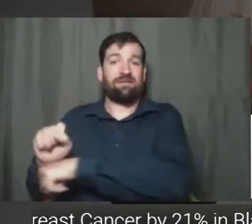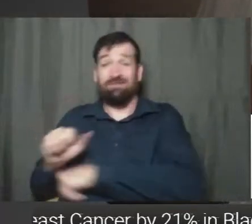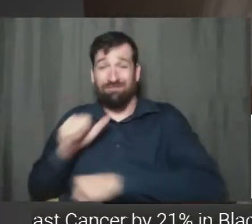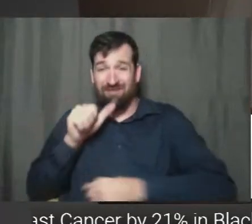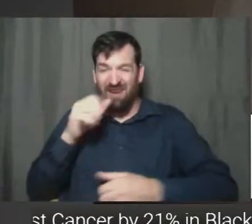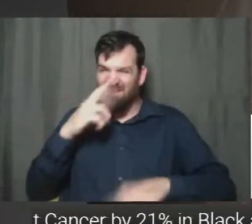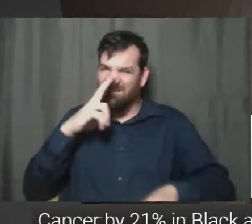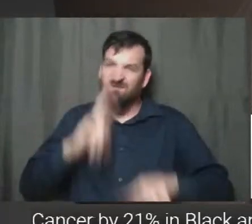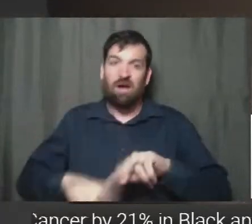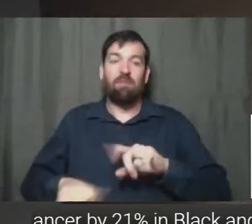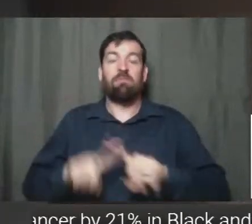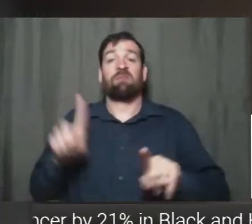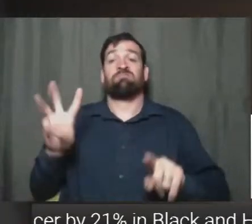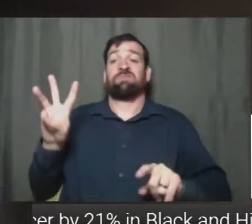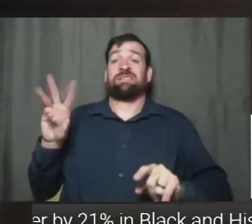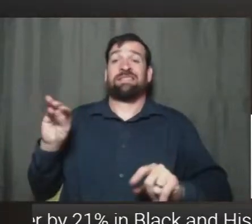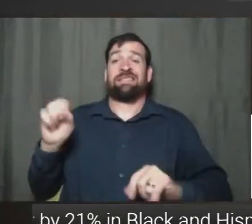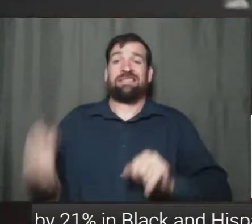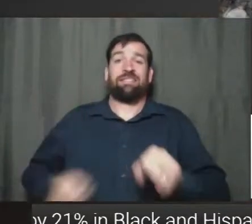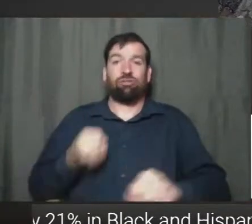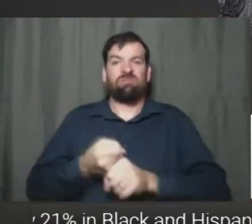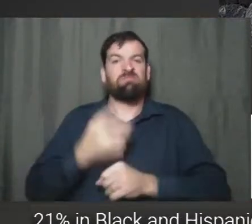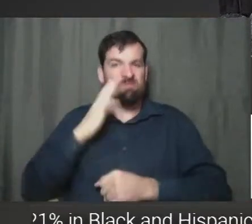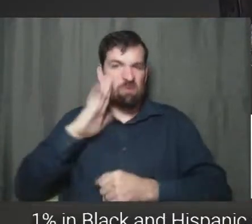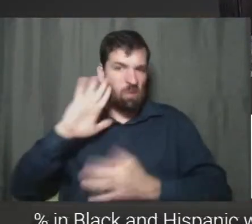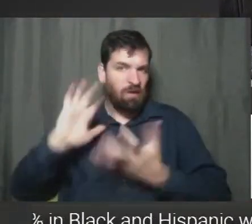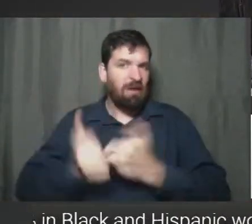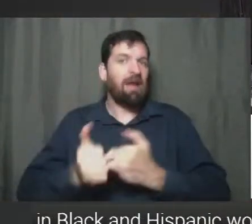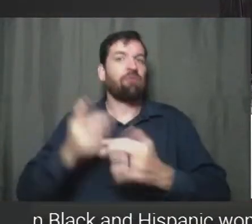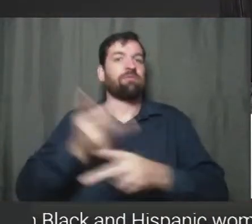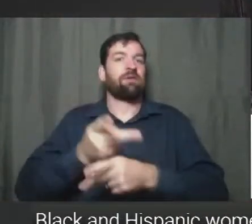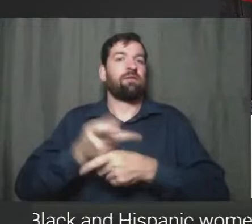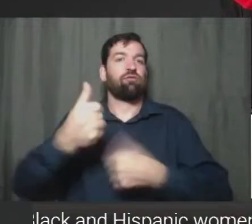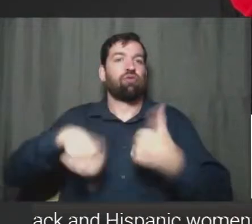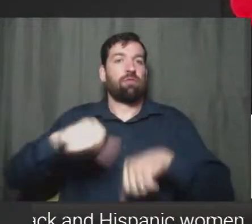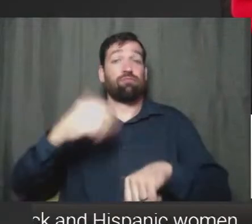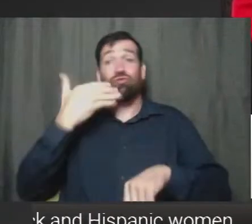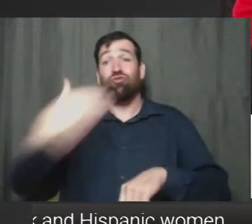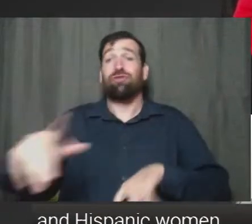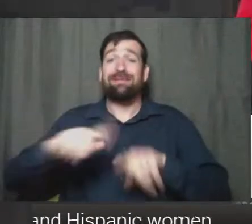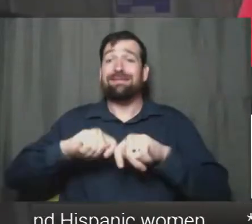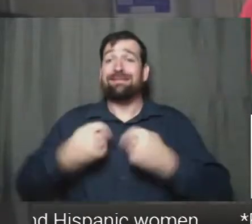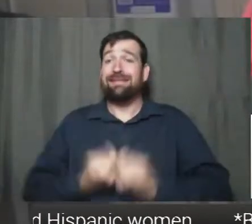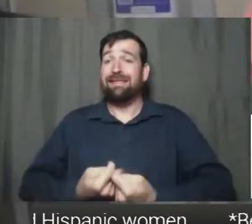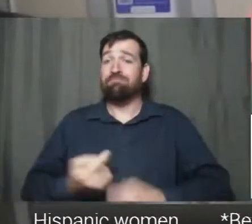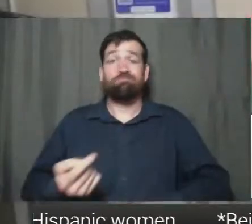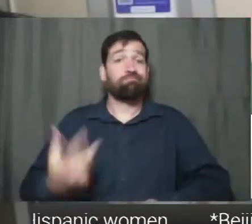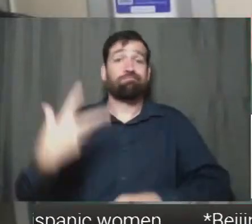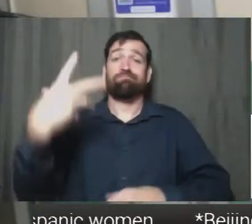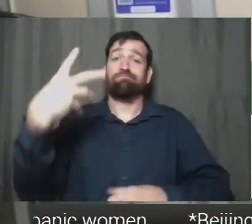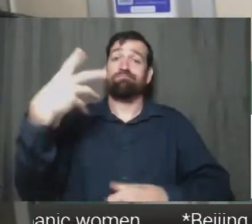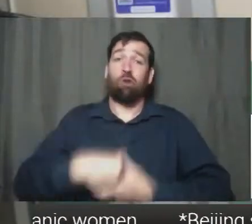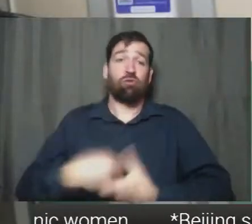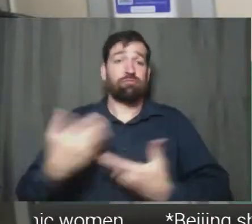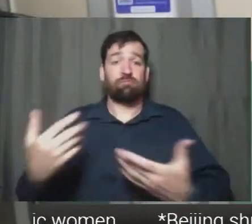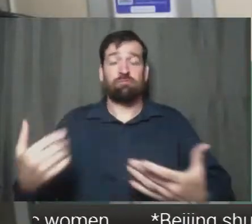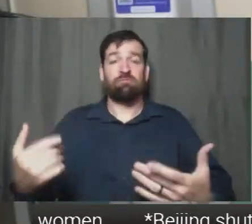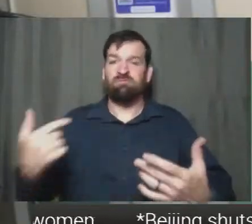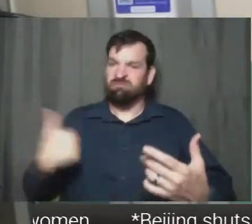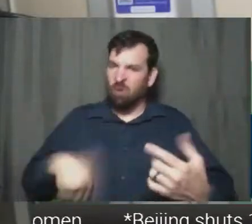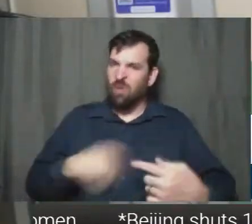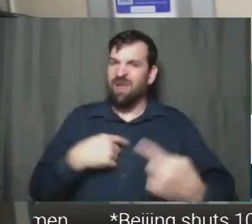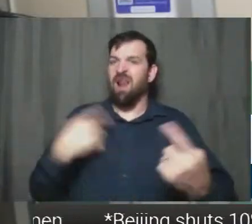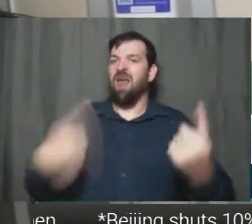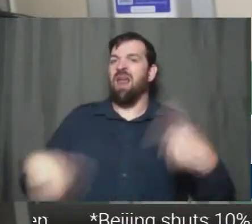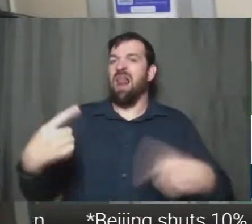after 60 years, they know how to take care of each other. They're a good team, and this is just part of the package. We bicker, but we love